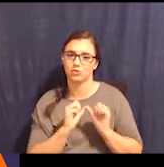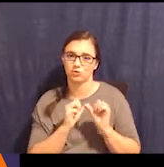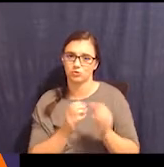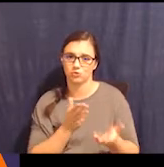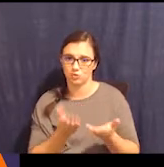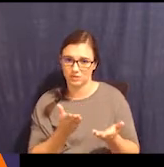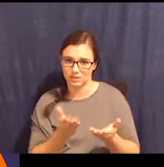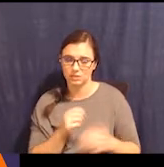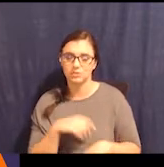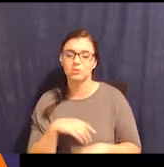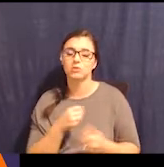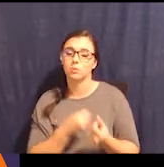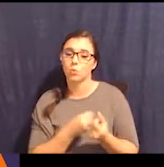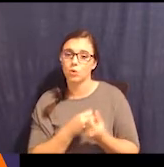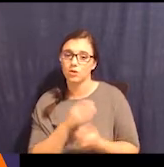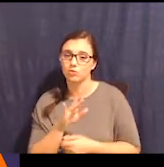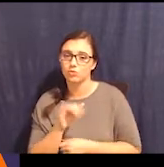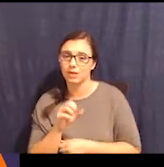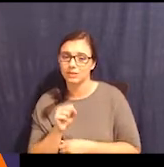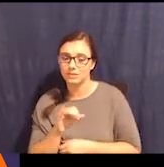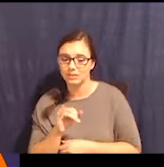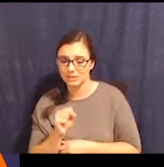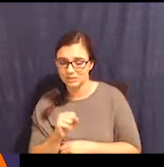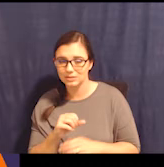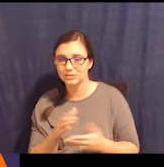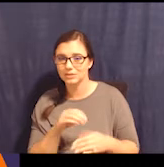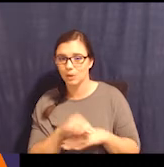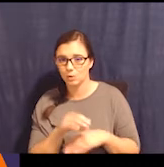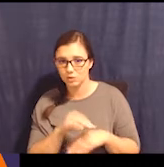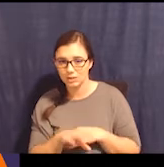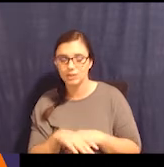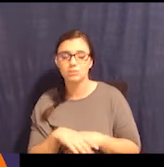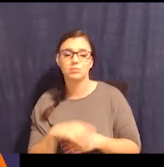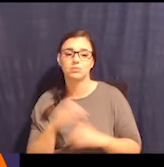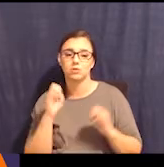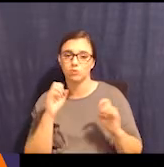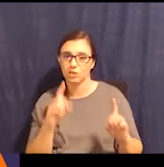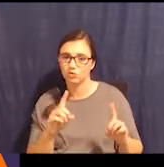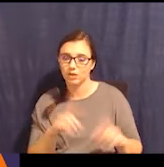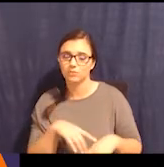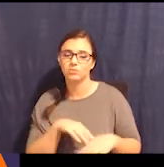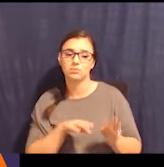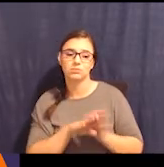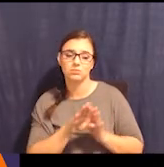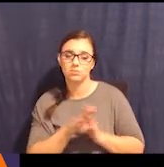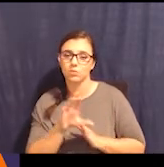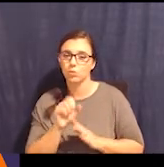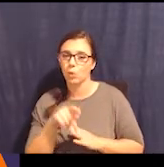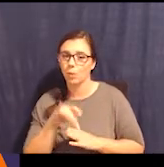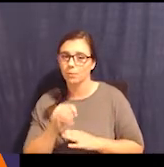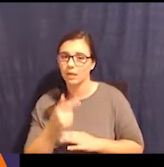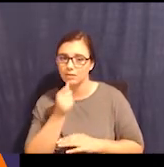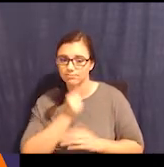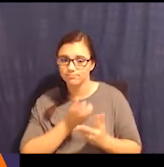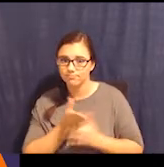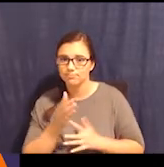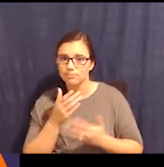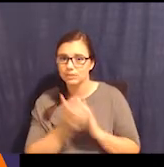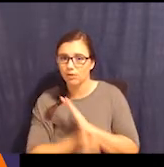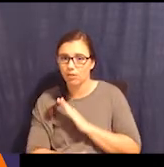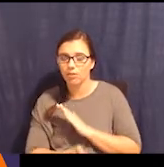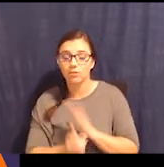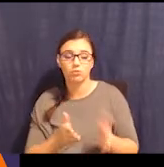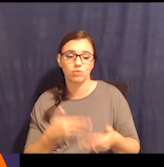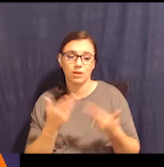education, development of coping skills, recommendations. They provide linkage to appropriate resources